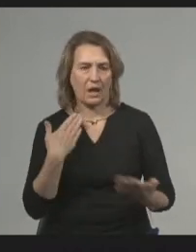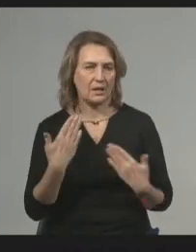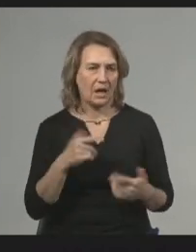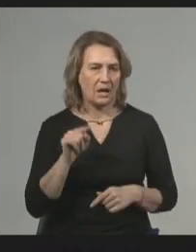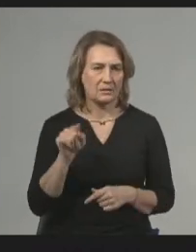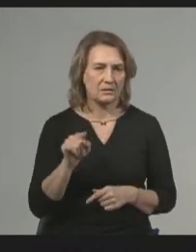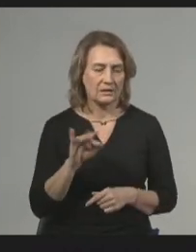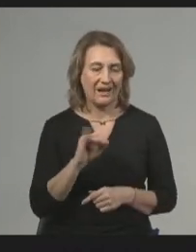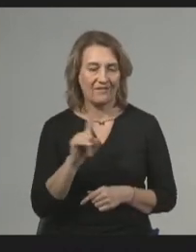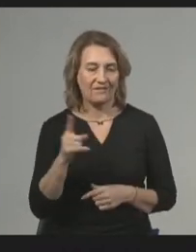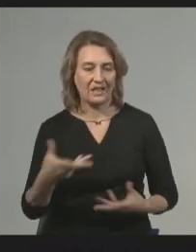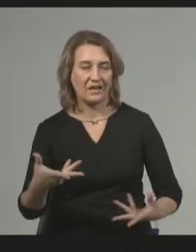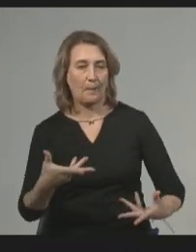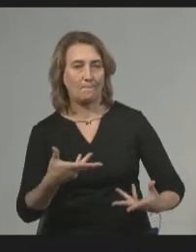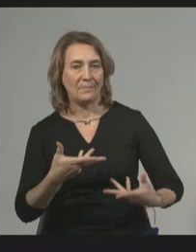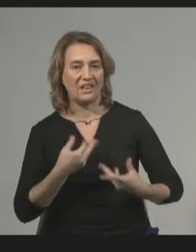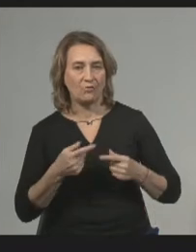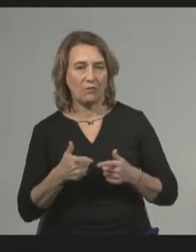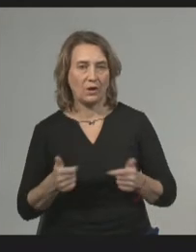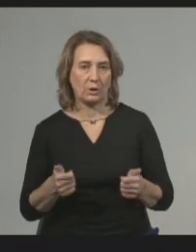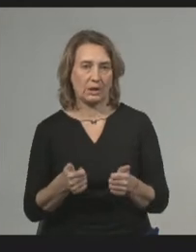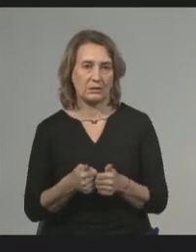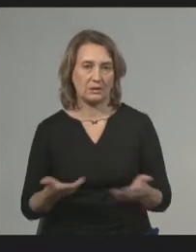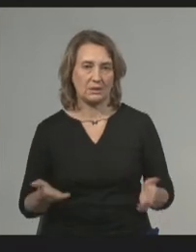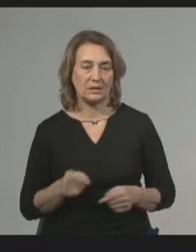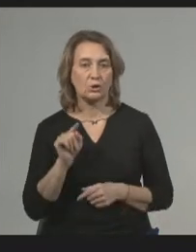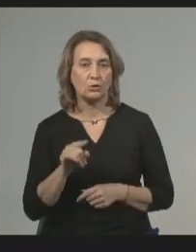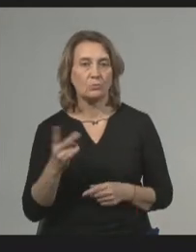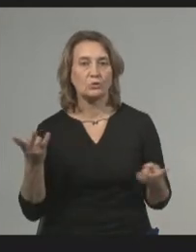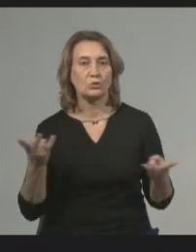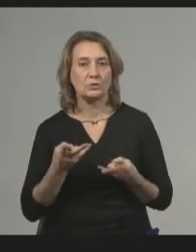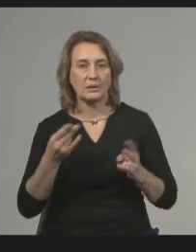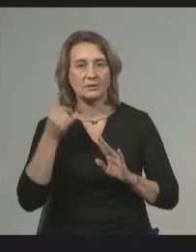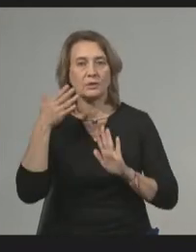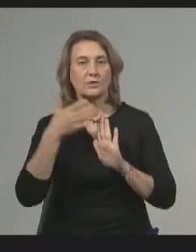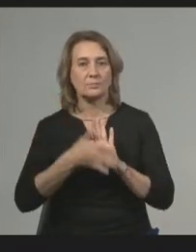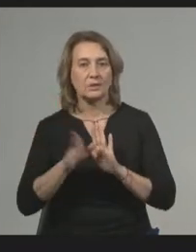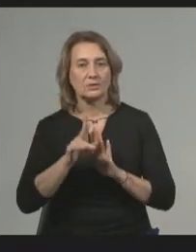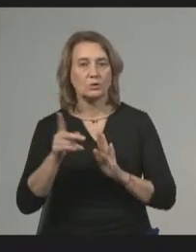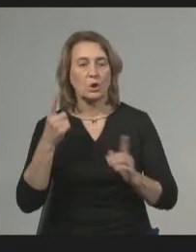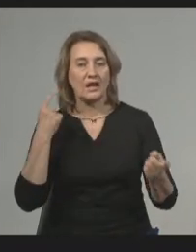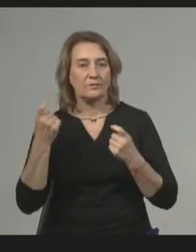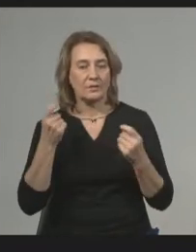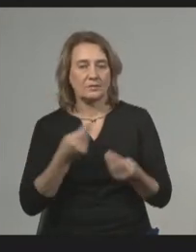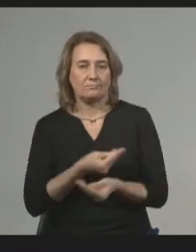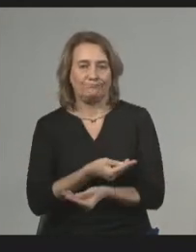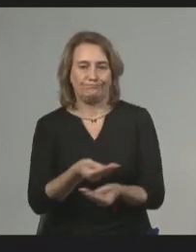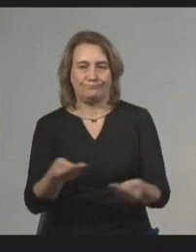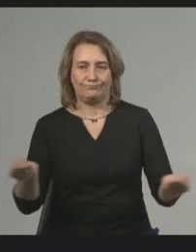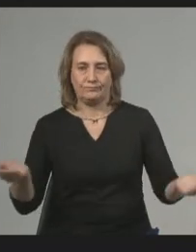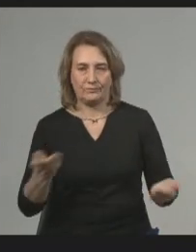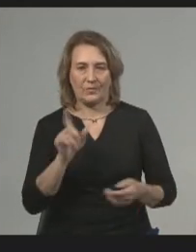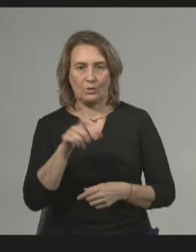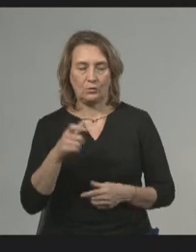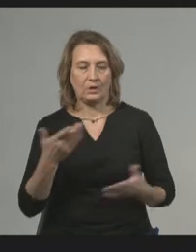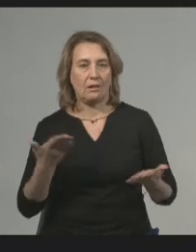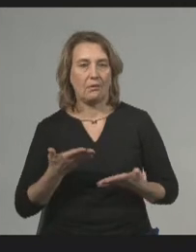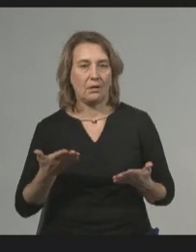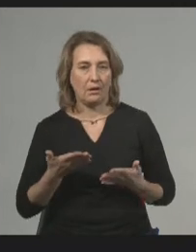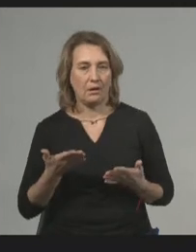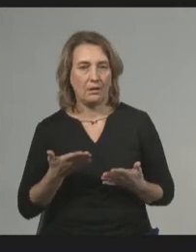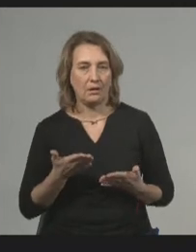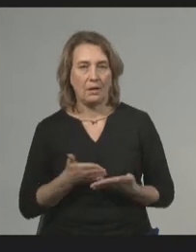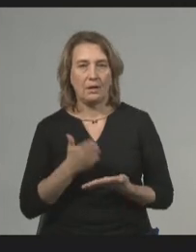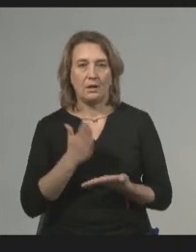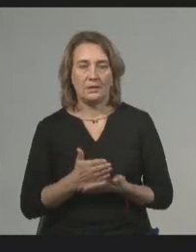grunting we have to to understand that we are giving this information to people that supports the president as well in those cases we have to be